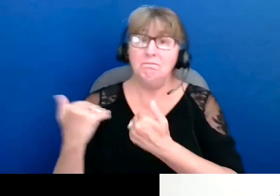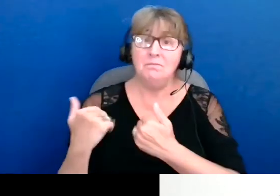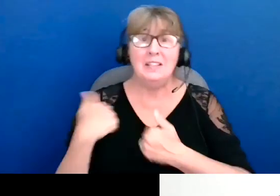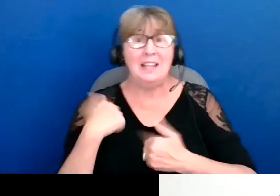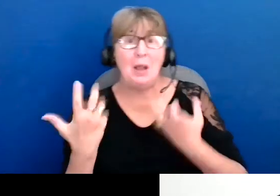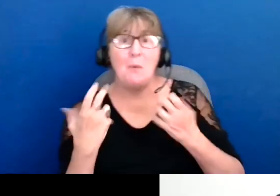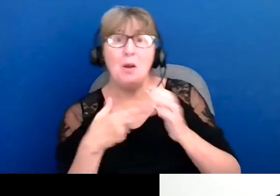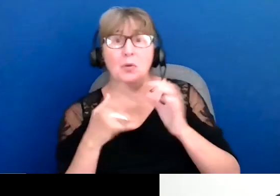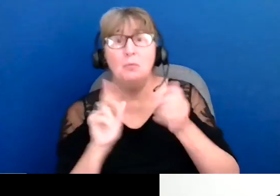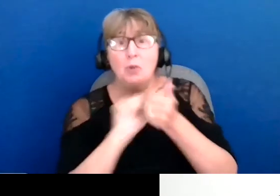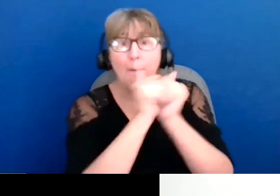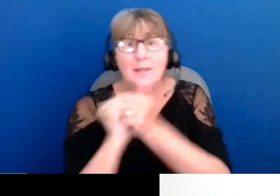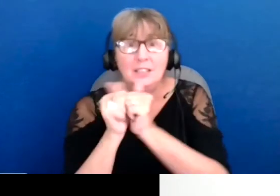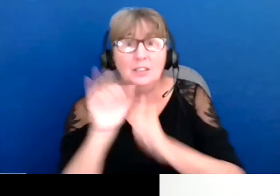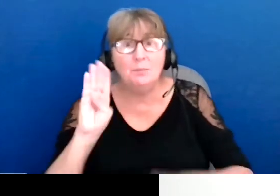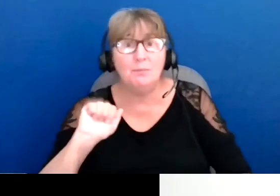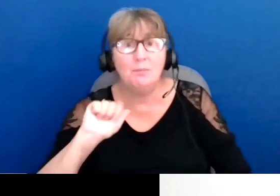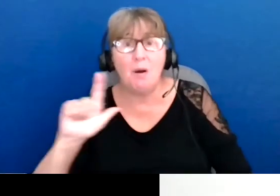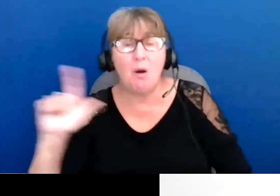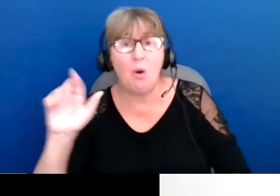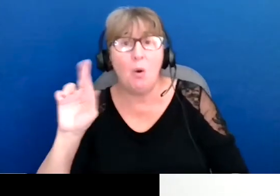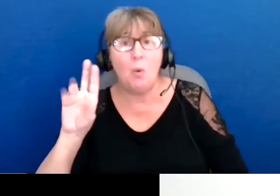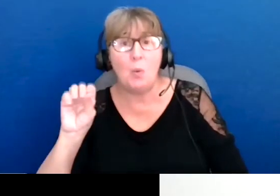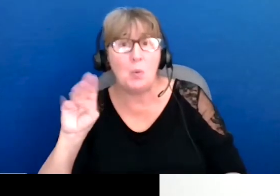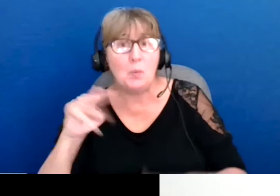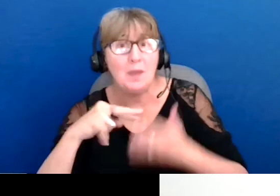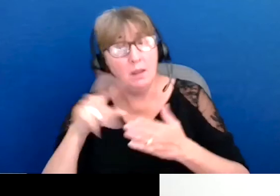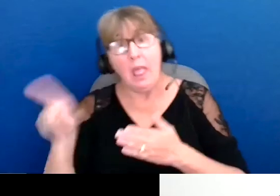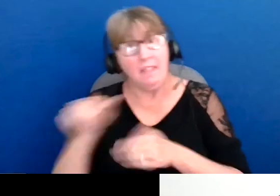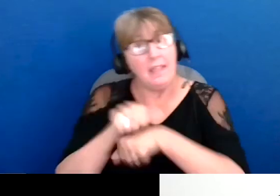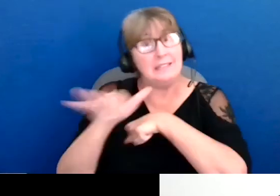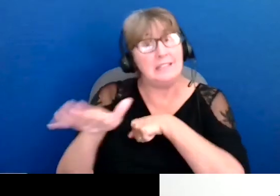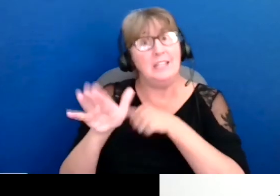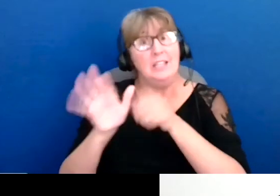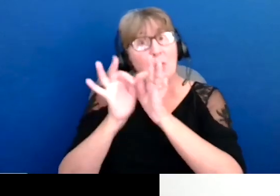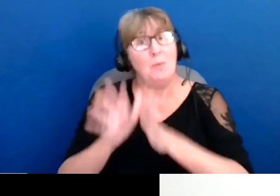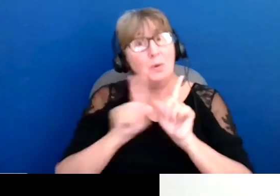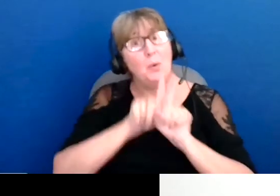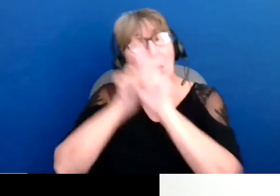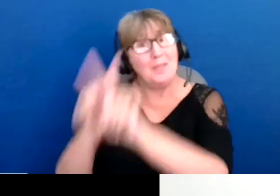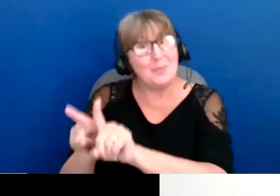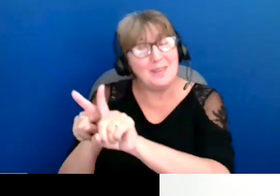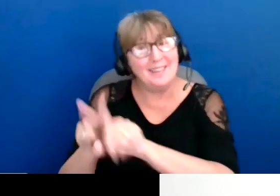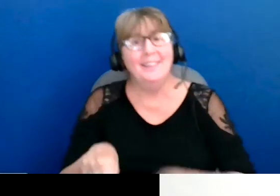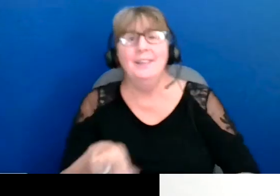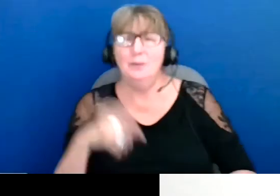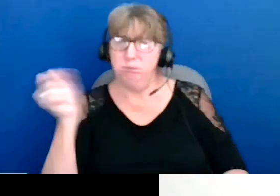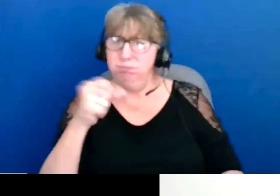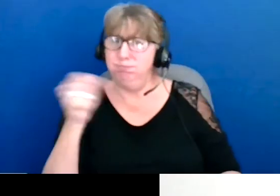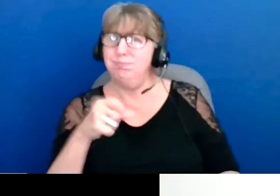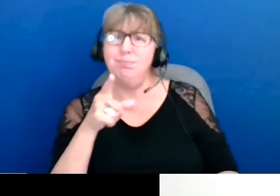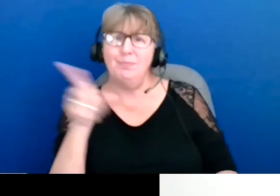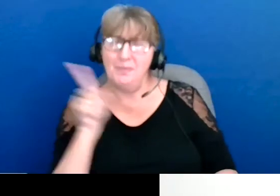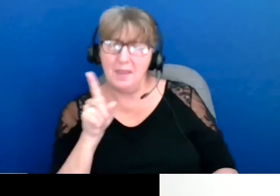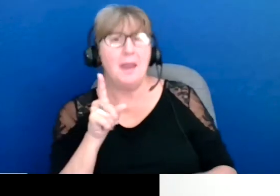dancing competitions, and they send an interpreter to go on these competitions with me. So they were very